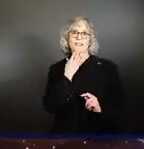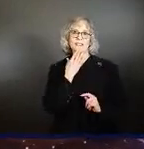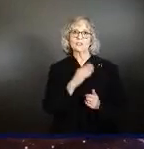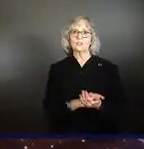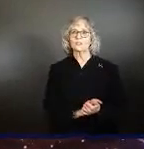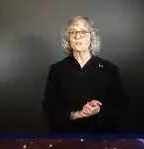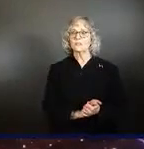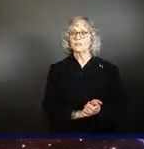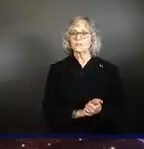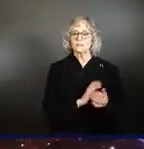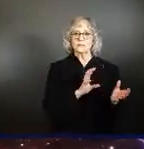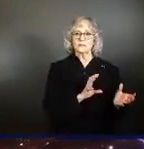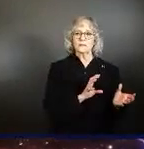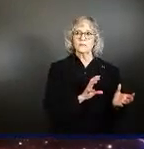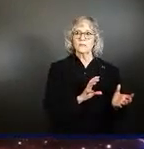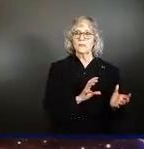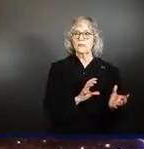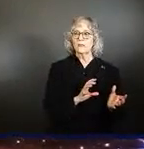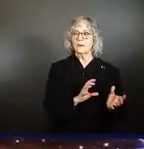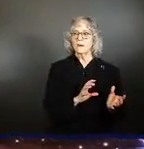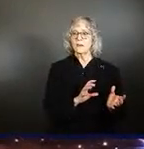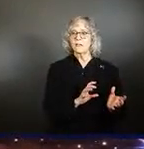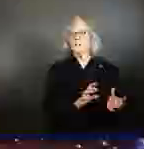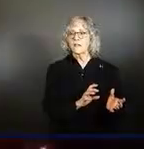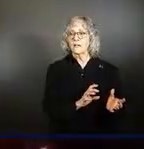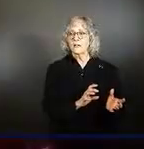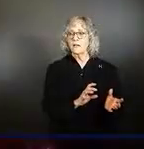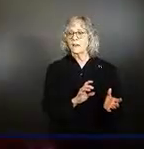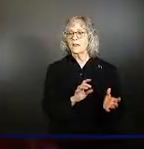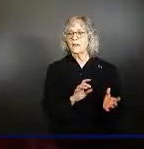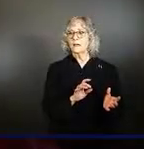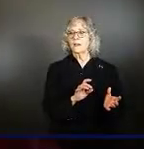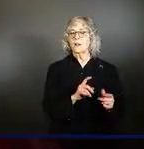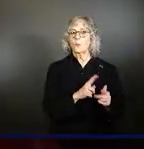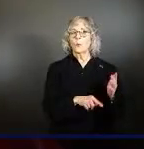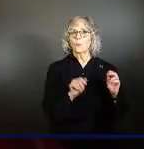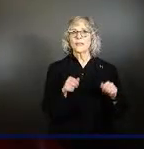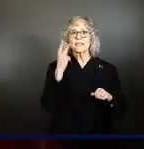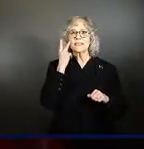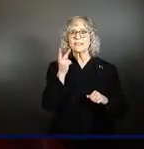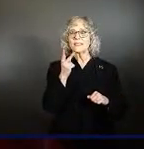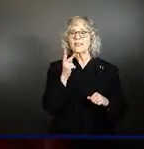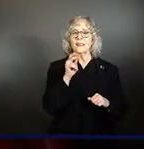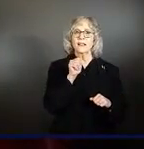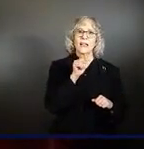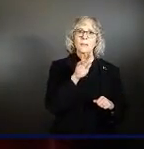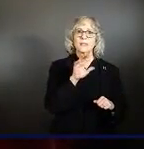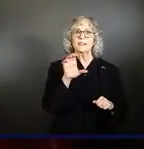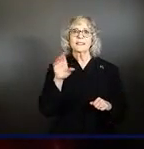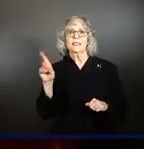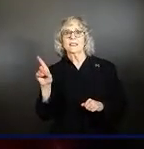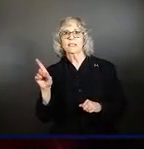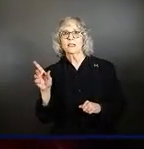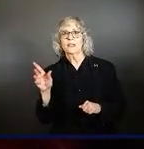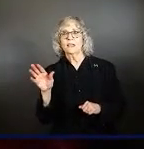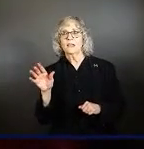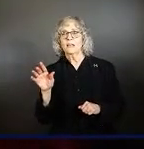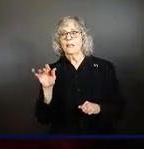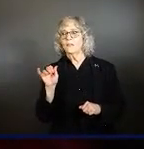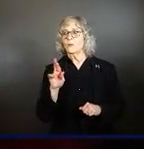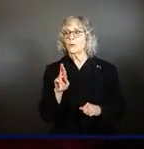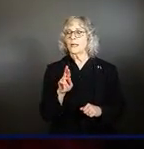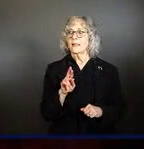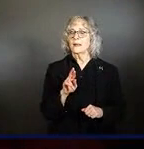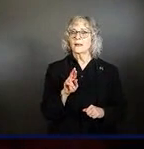basically, we just, if you think of colors like what we can see, A, B, C, D, and then infrared would